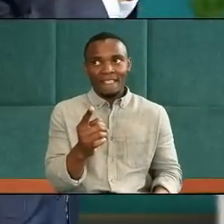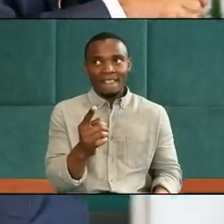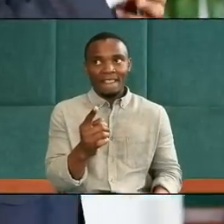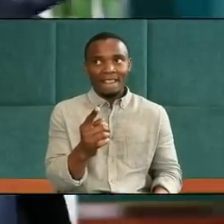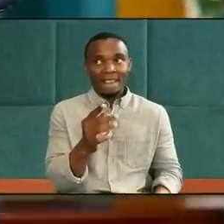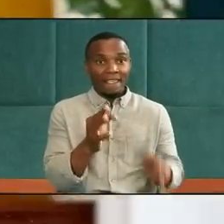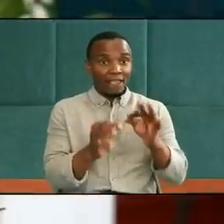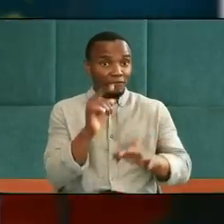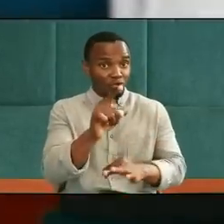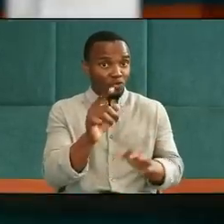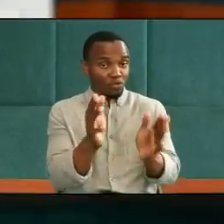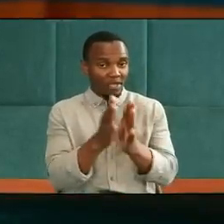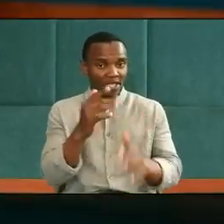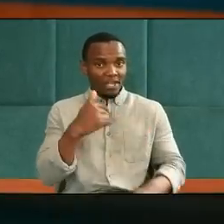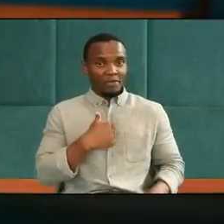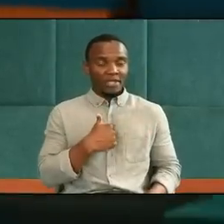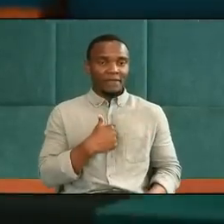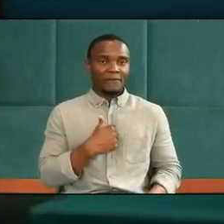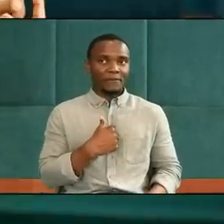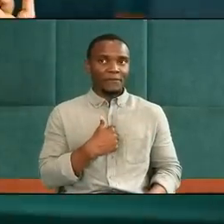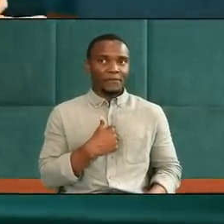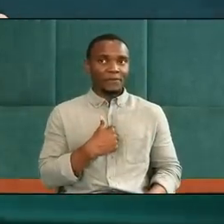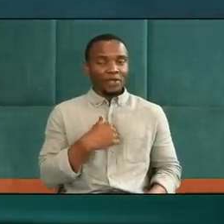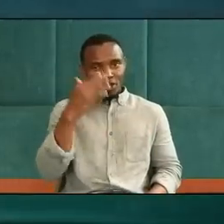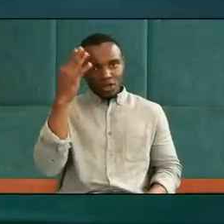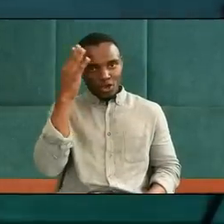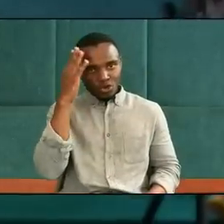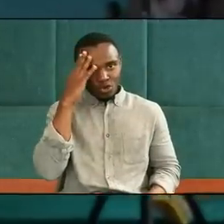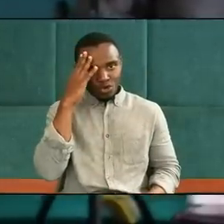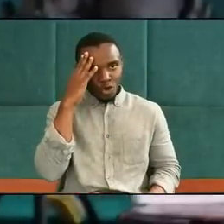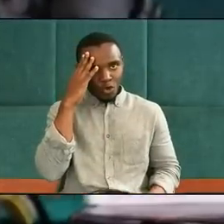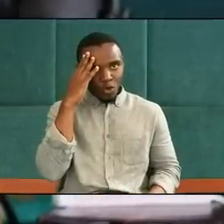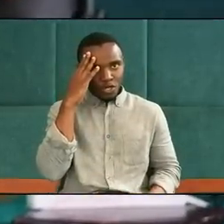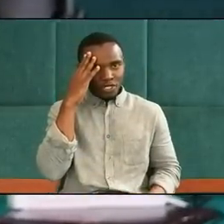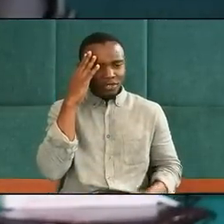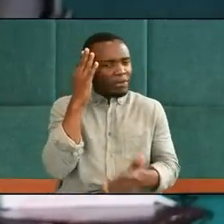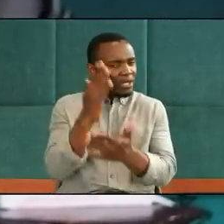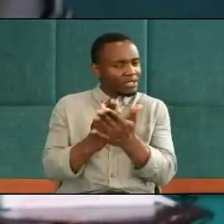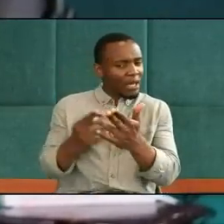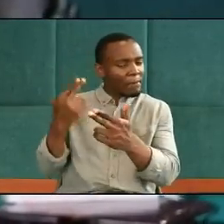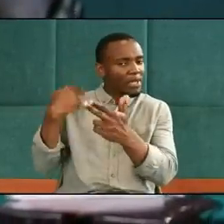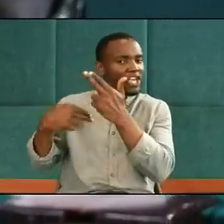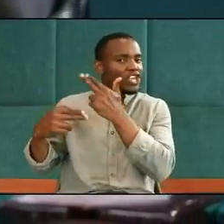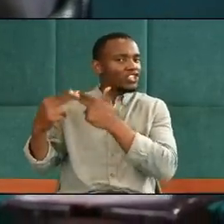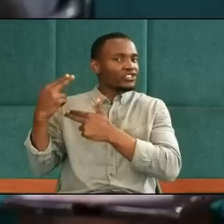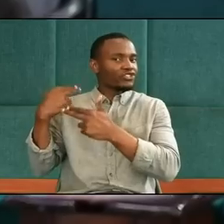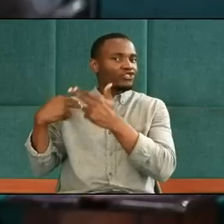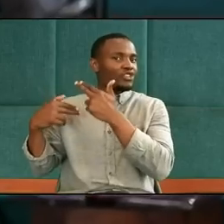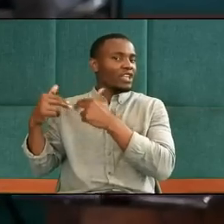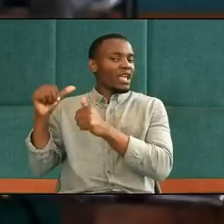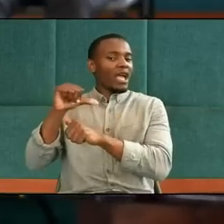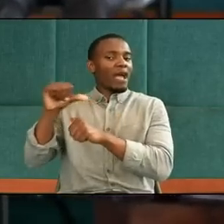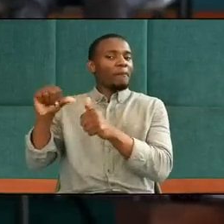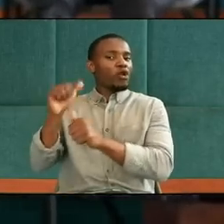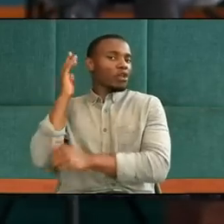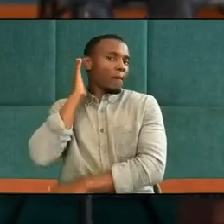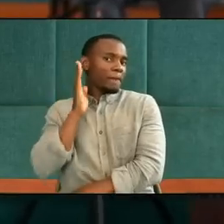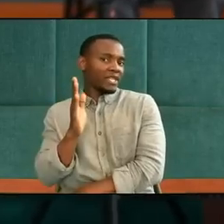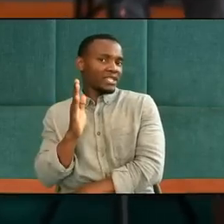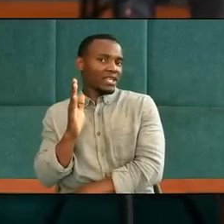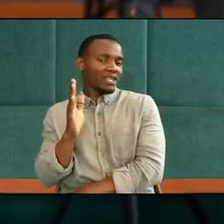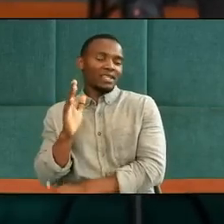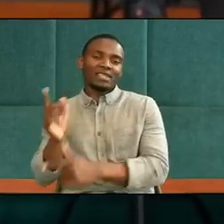If you and I happen to know some background information about Peter,